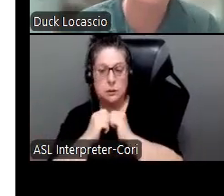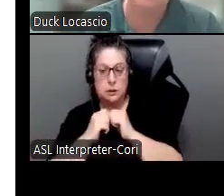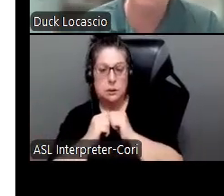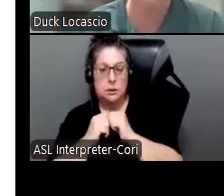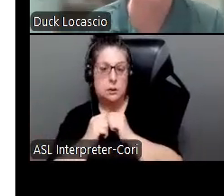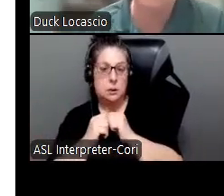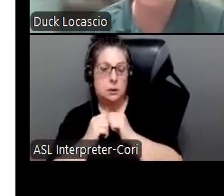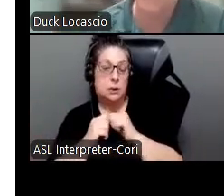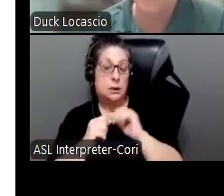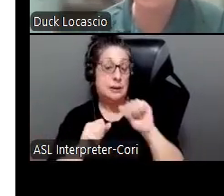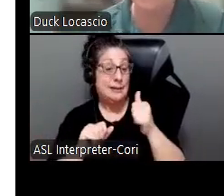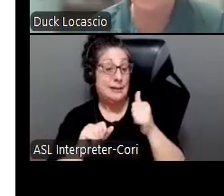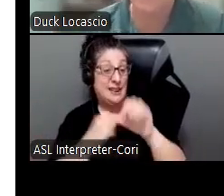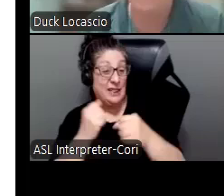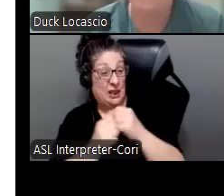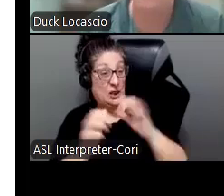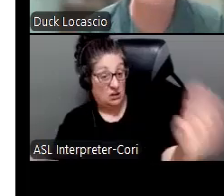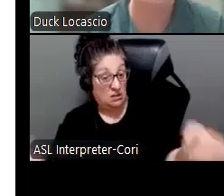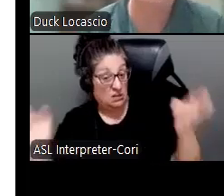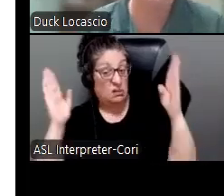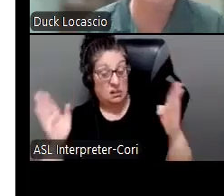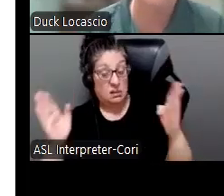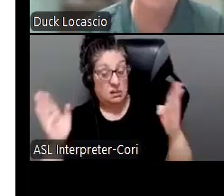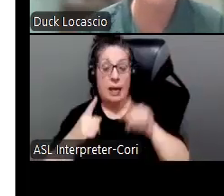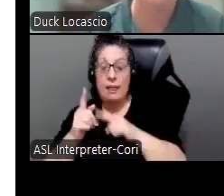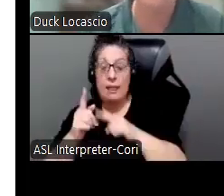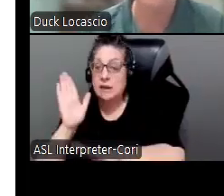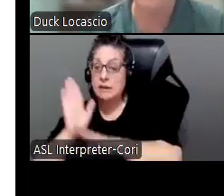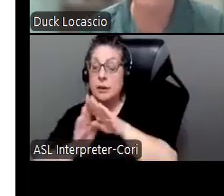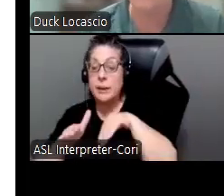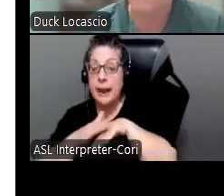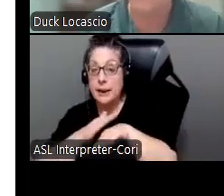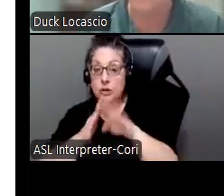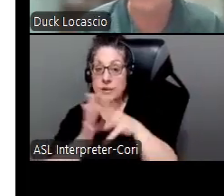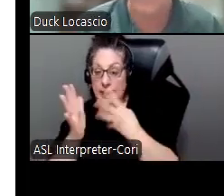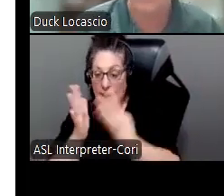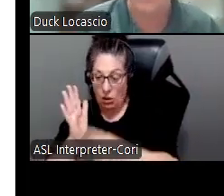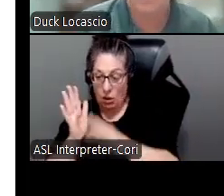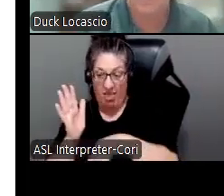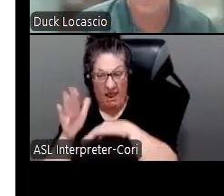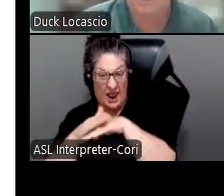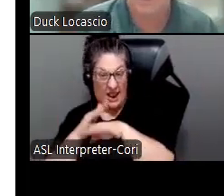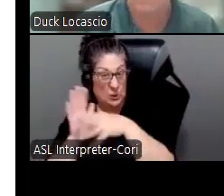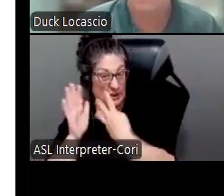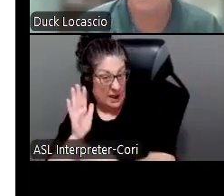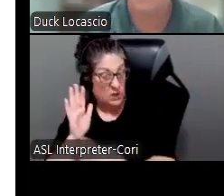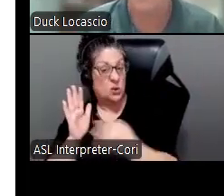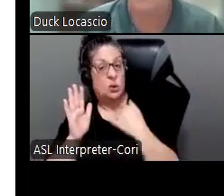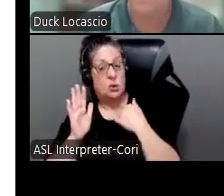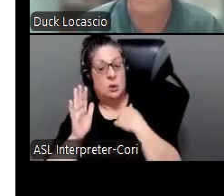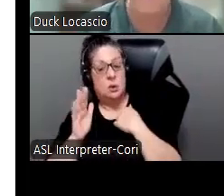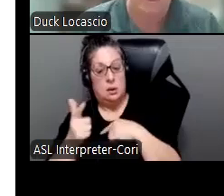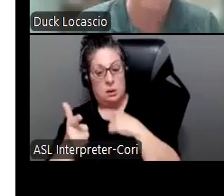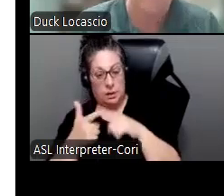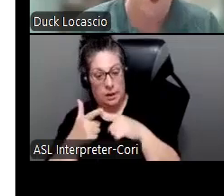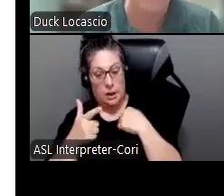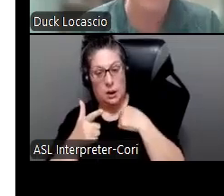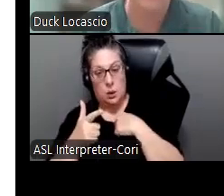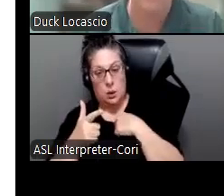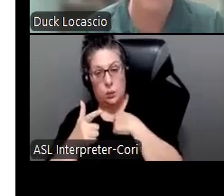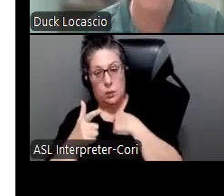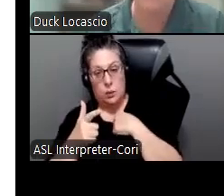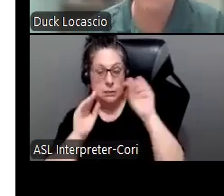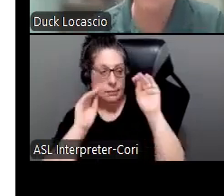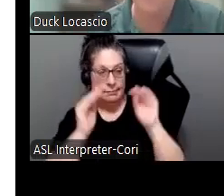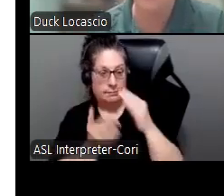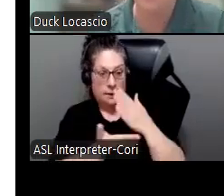look at these 10-year snapshots and develop an entry schedule. And then that entry schedule, we enter compartments